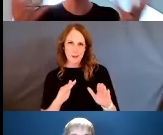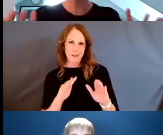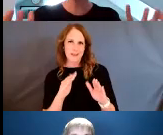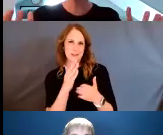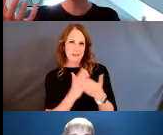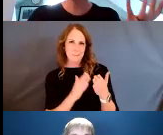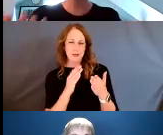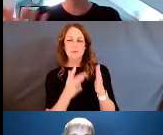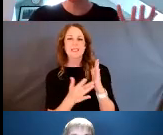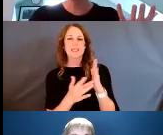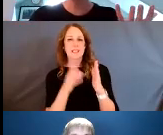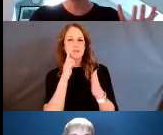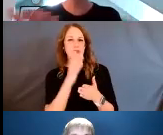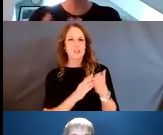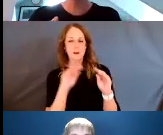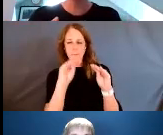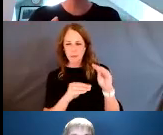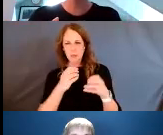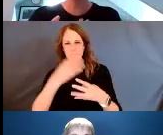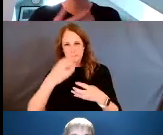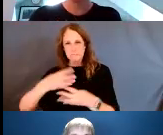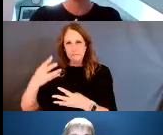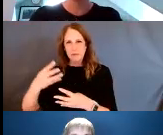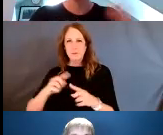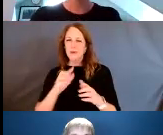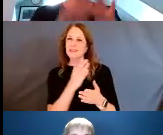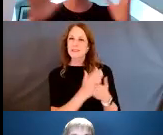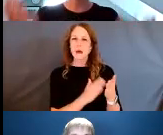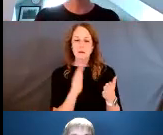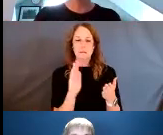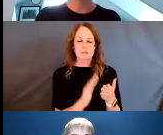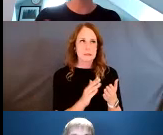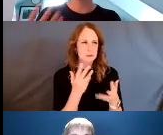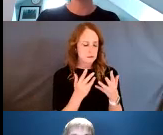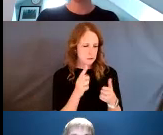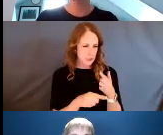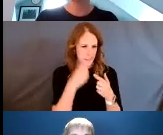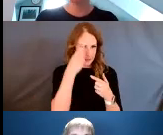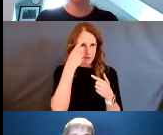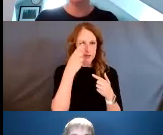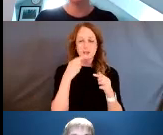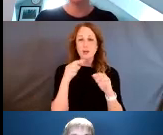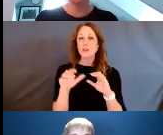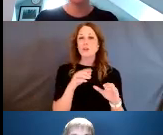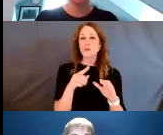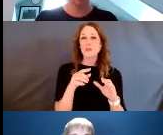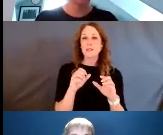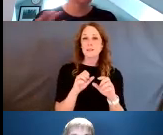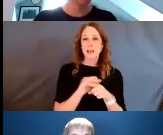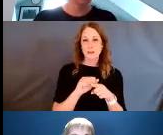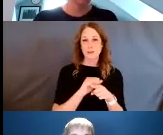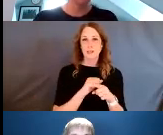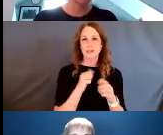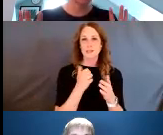pieces, but some of them are a little out, can be a little bit less. And so to do this exercise can help you figure out where your deficincies